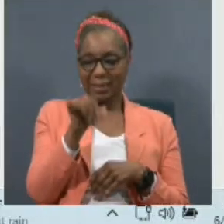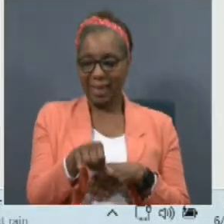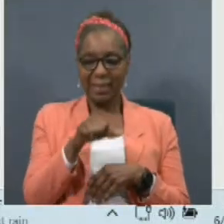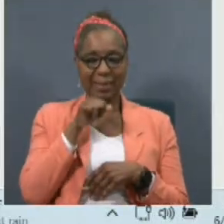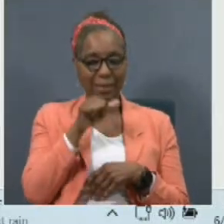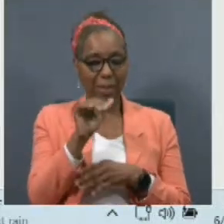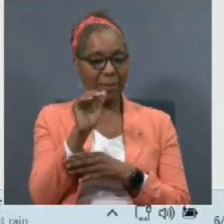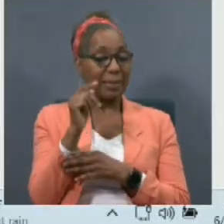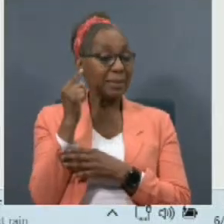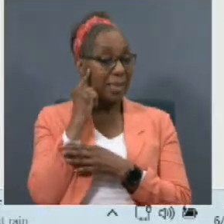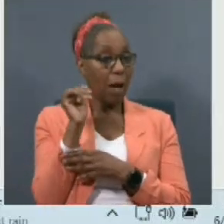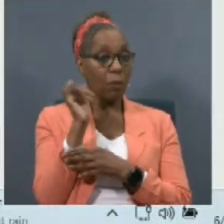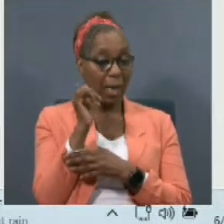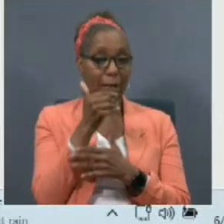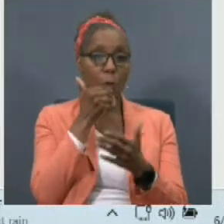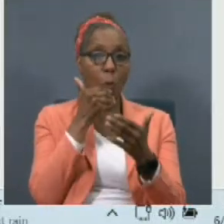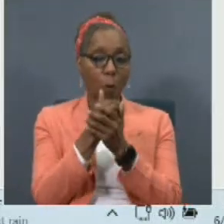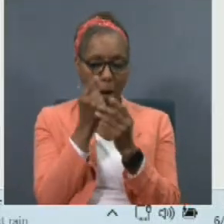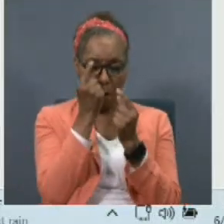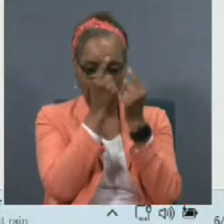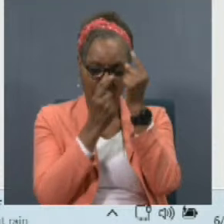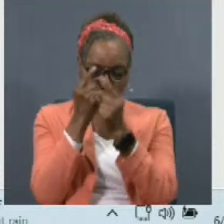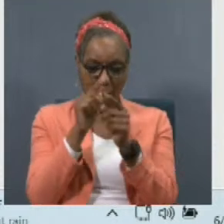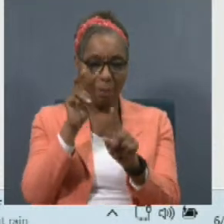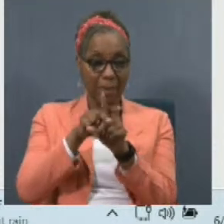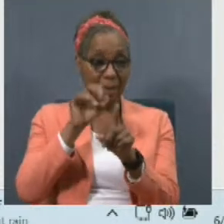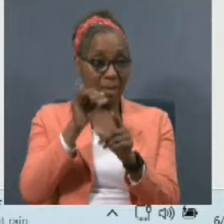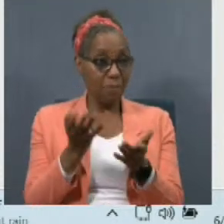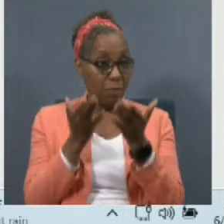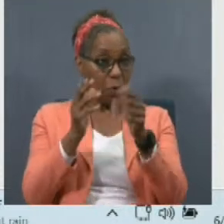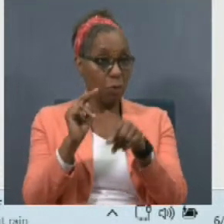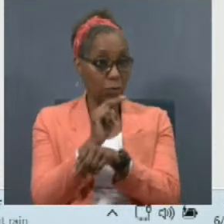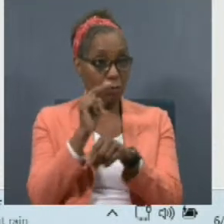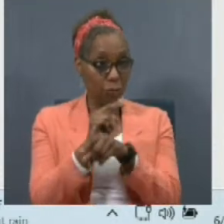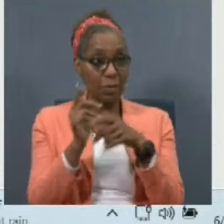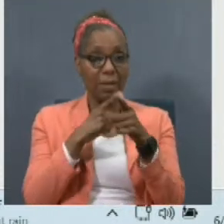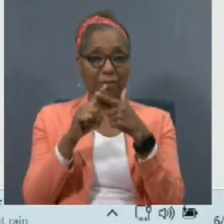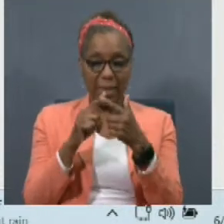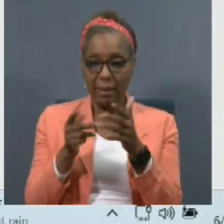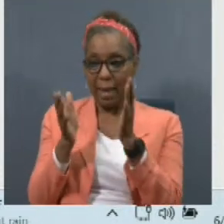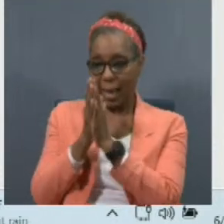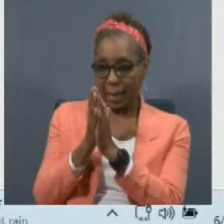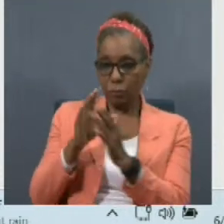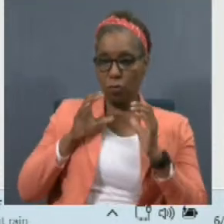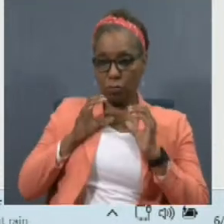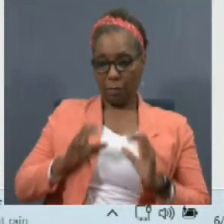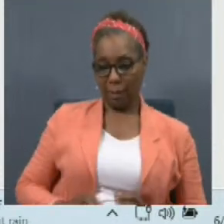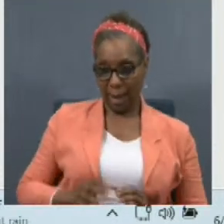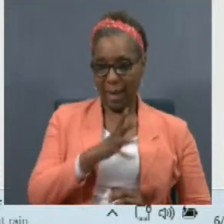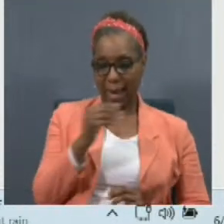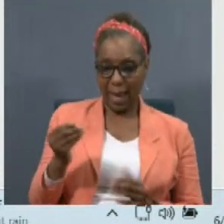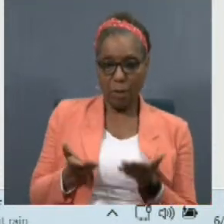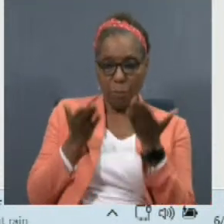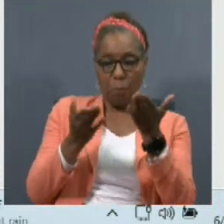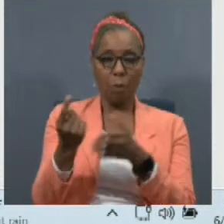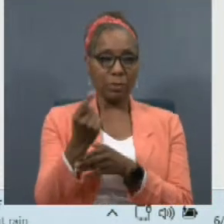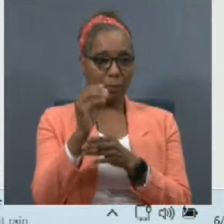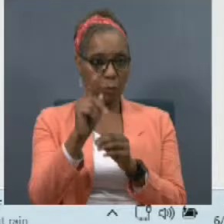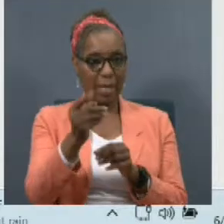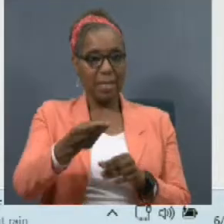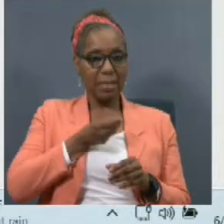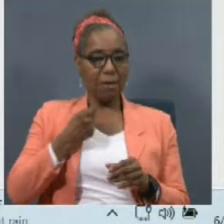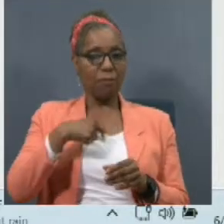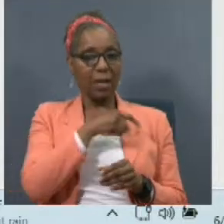well-thought-out application to me. If there is a proposed use, you need to get with your client and propose something. Give